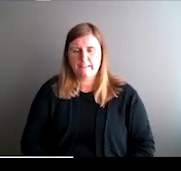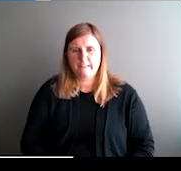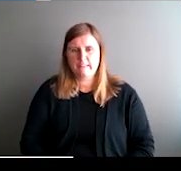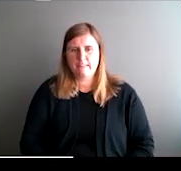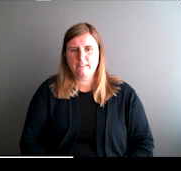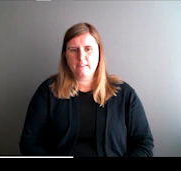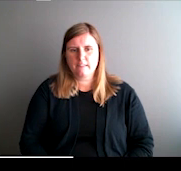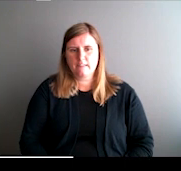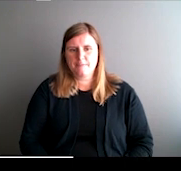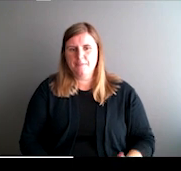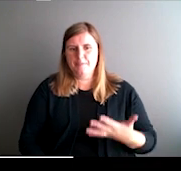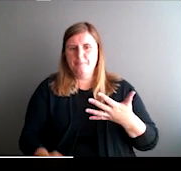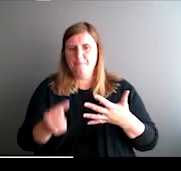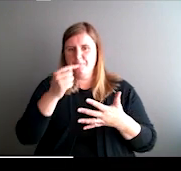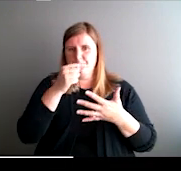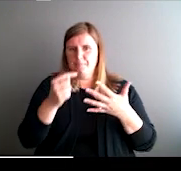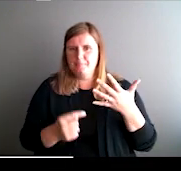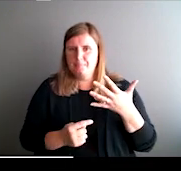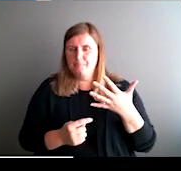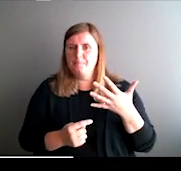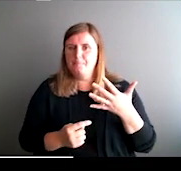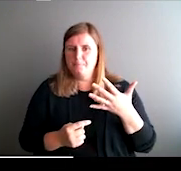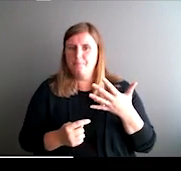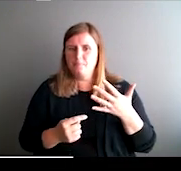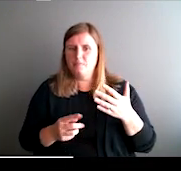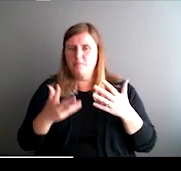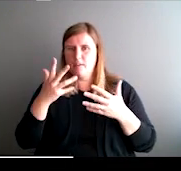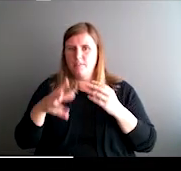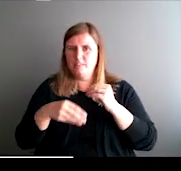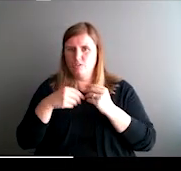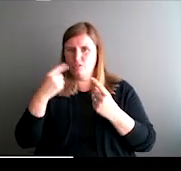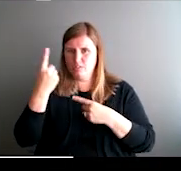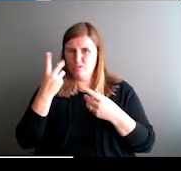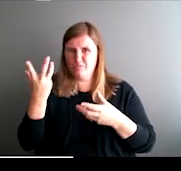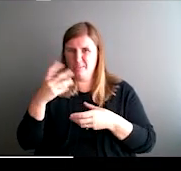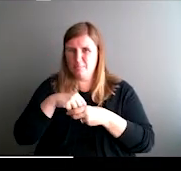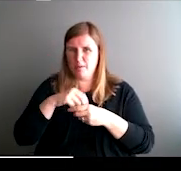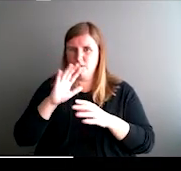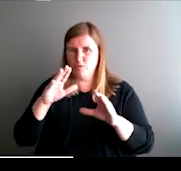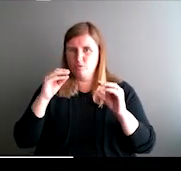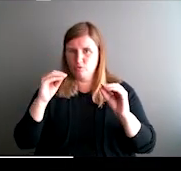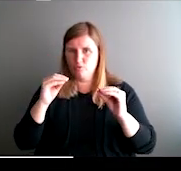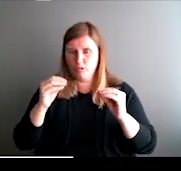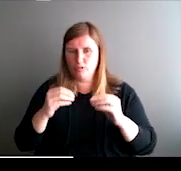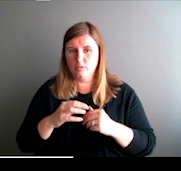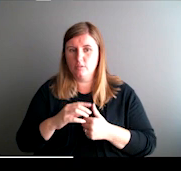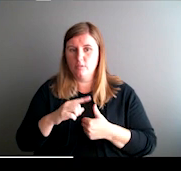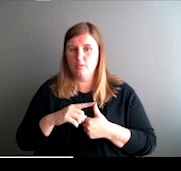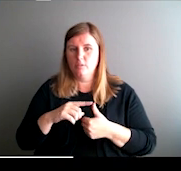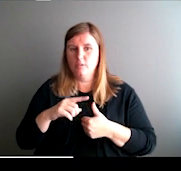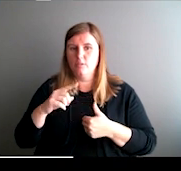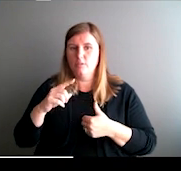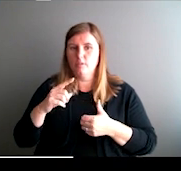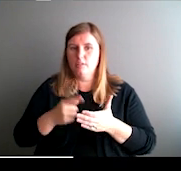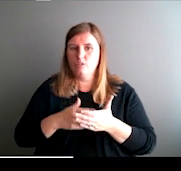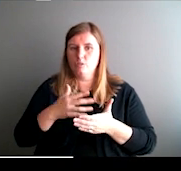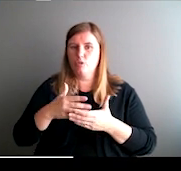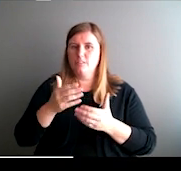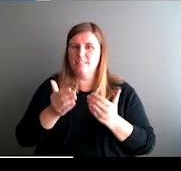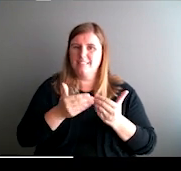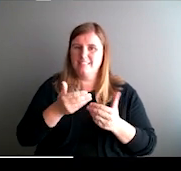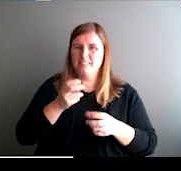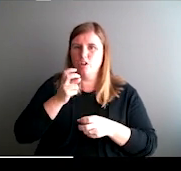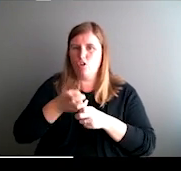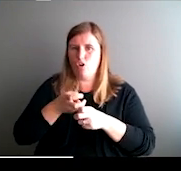These 5 points are 5 additional considerations that should be embedded into instruction. Interspersing easy and hard tasks